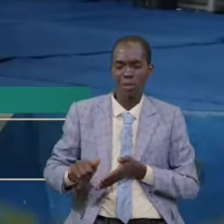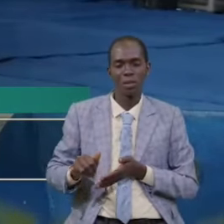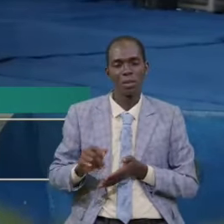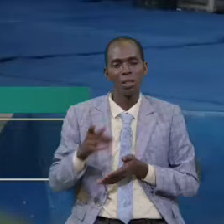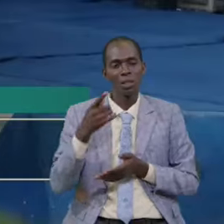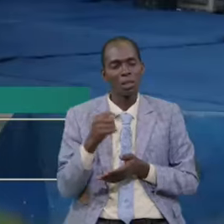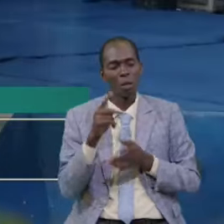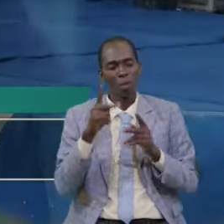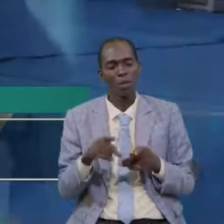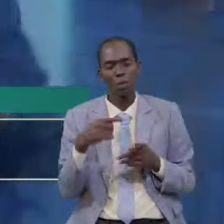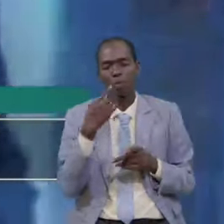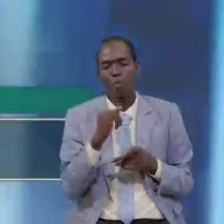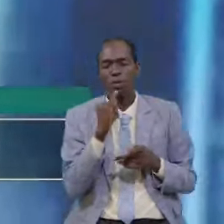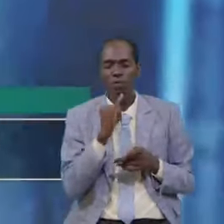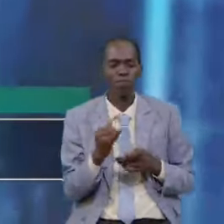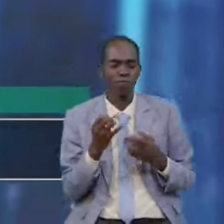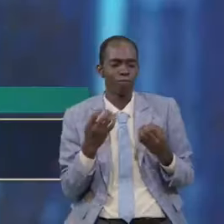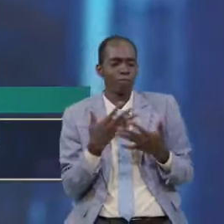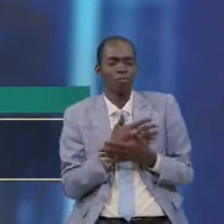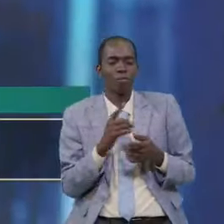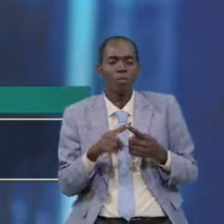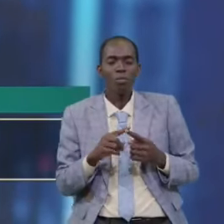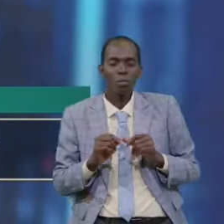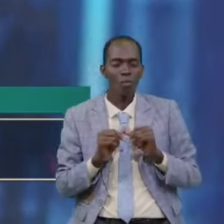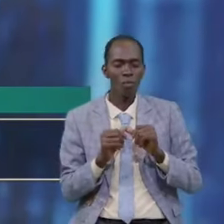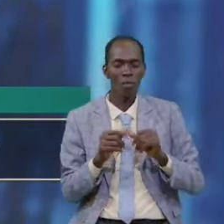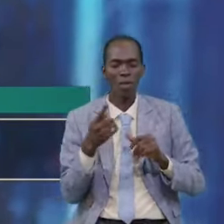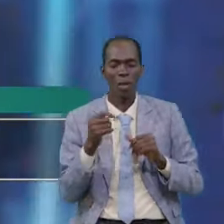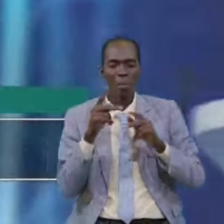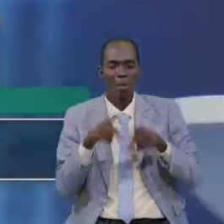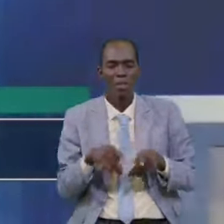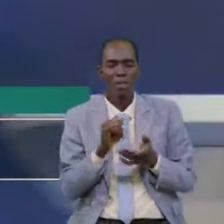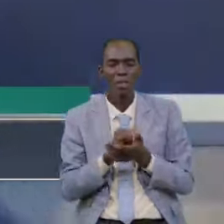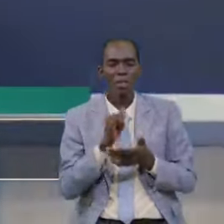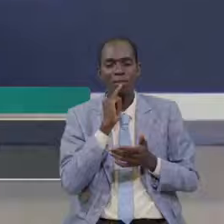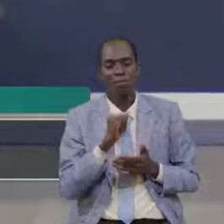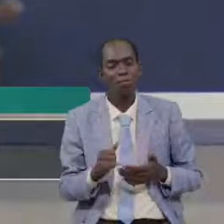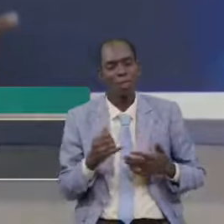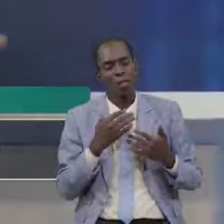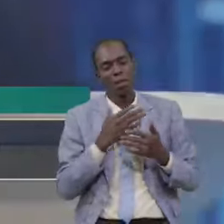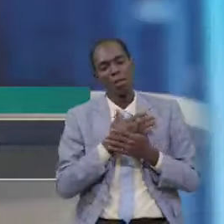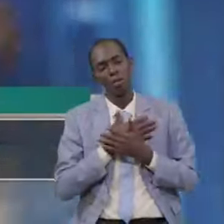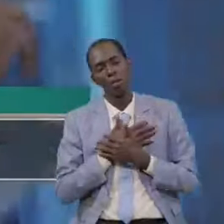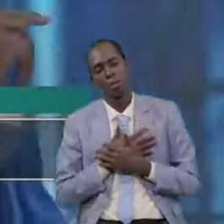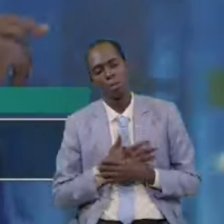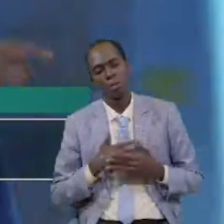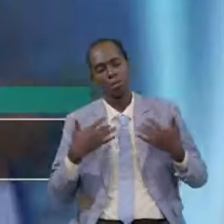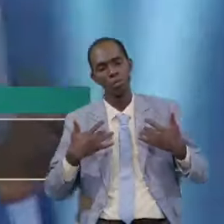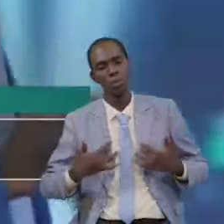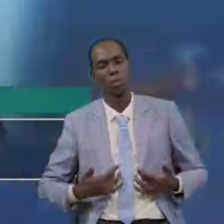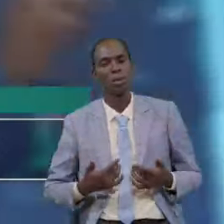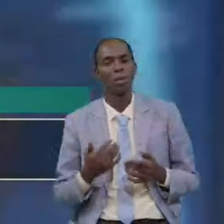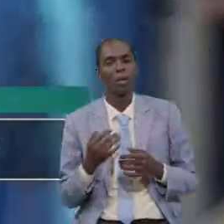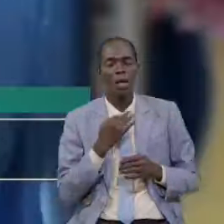on, the fellow who is relaxing and is enjoying a life of idleness,